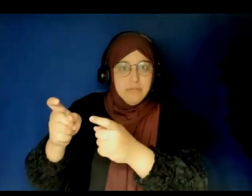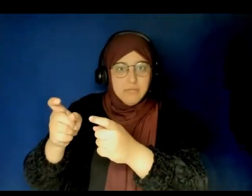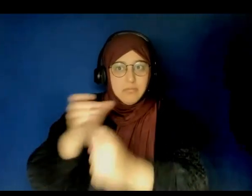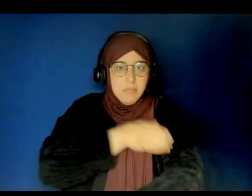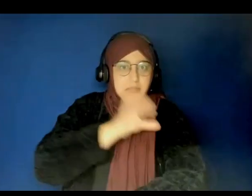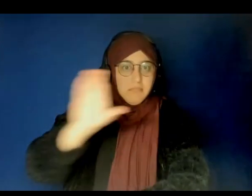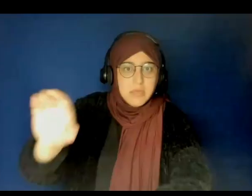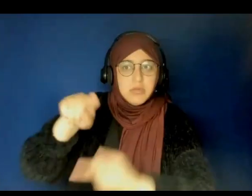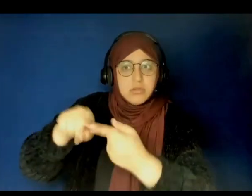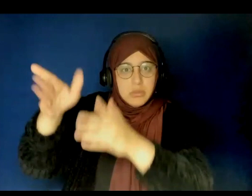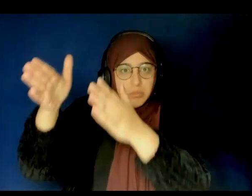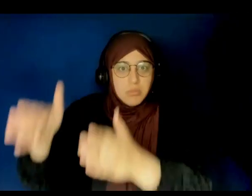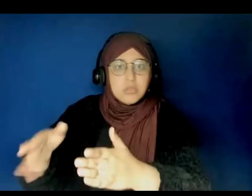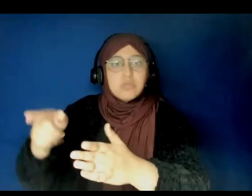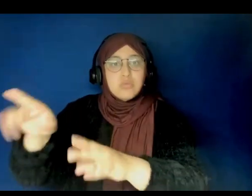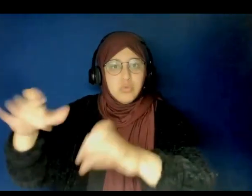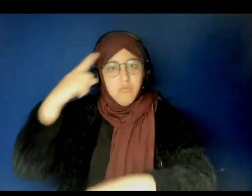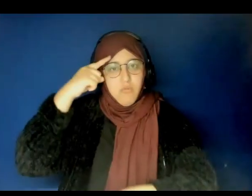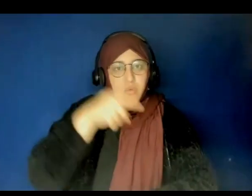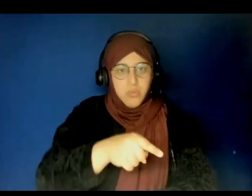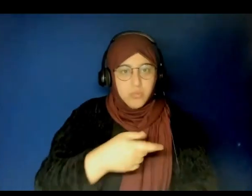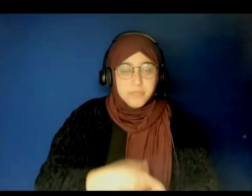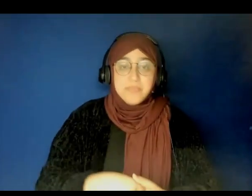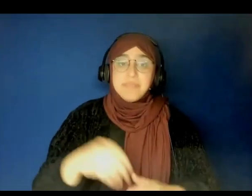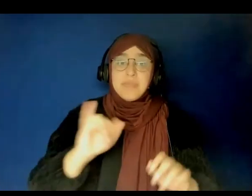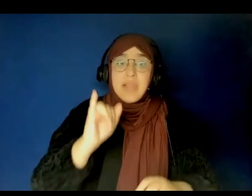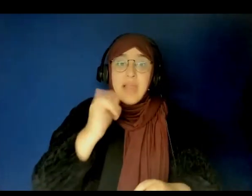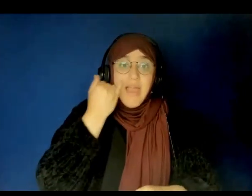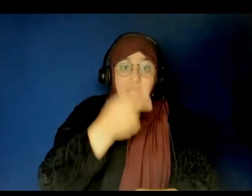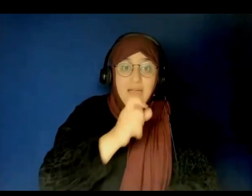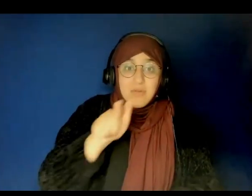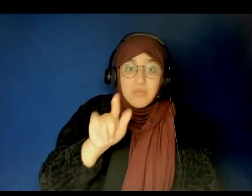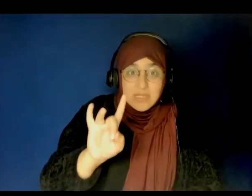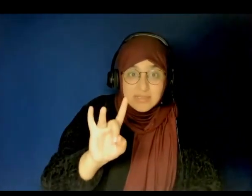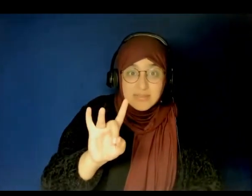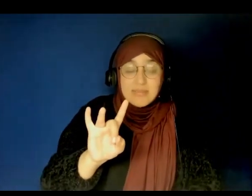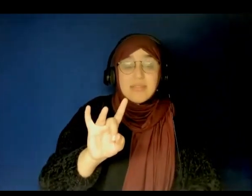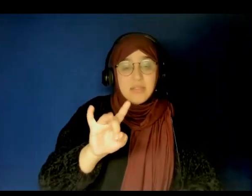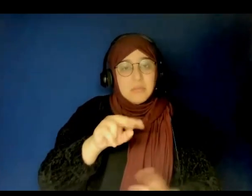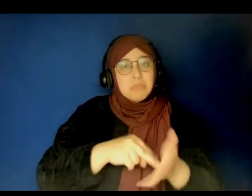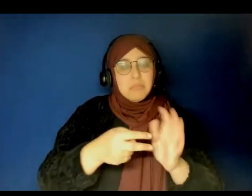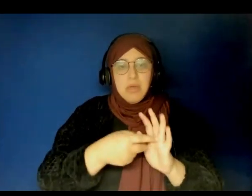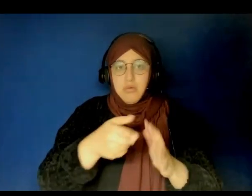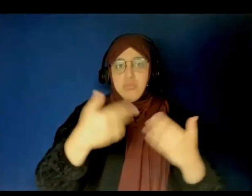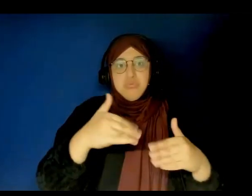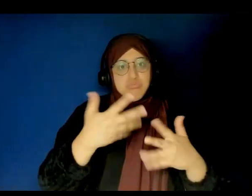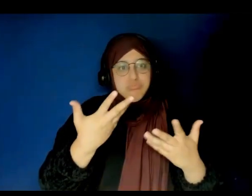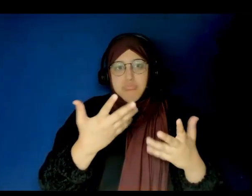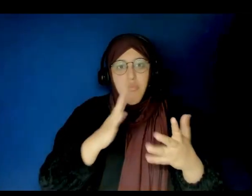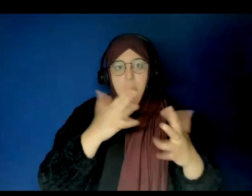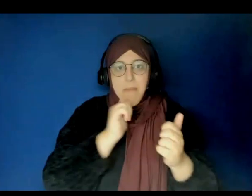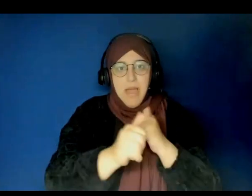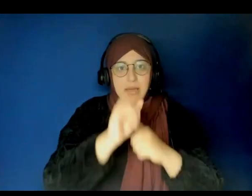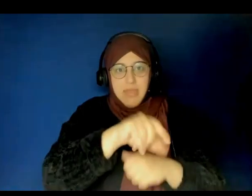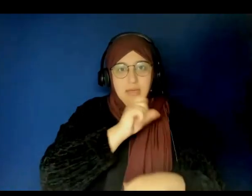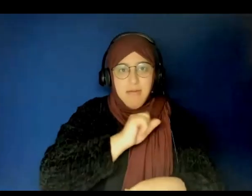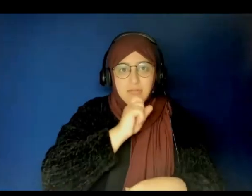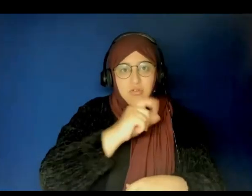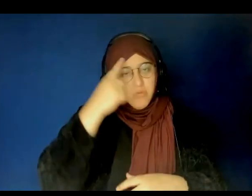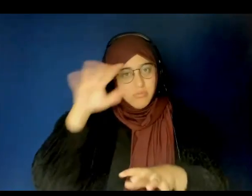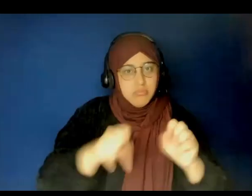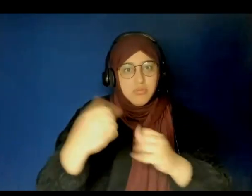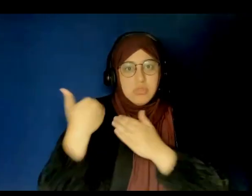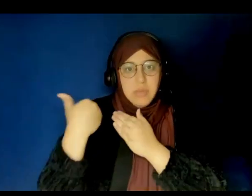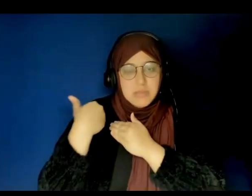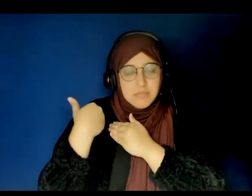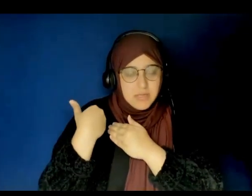so, if you're 28, you're well beyond the age of taking that responsibility on yourselves. So anyone who's 18